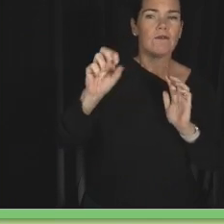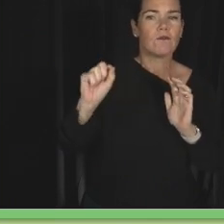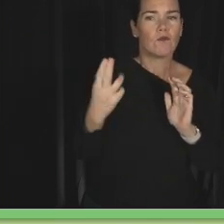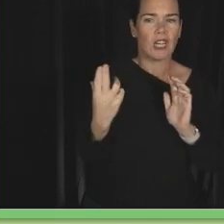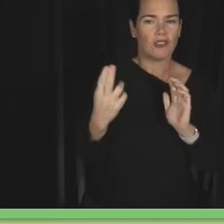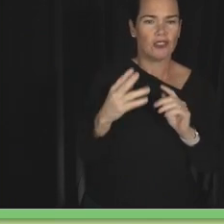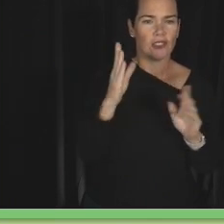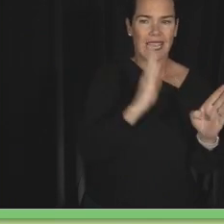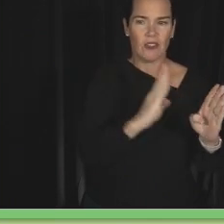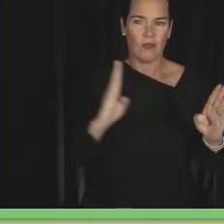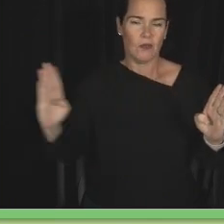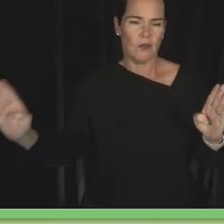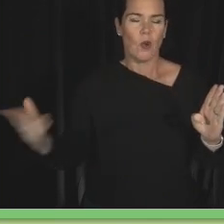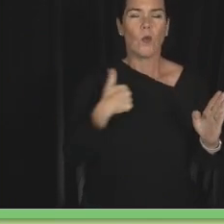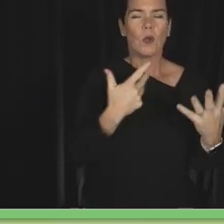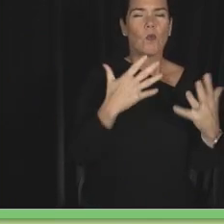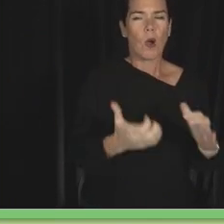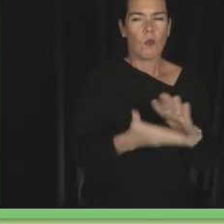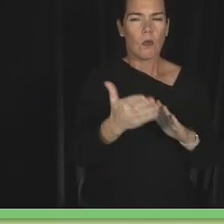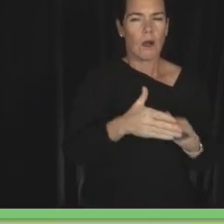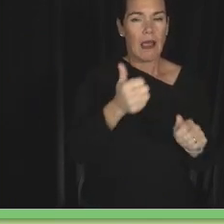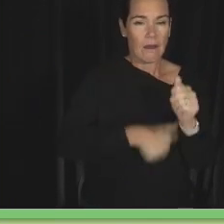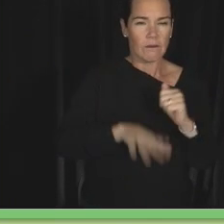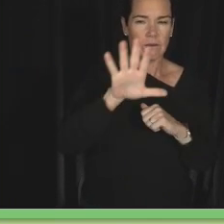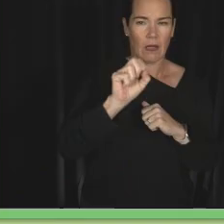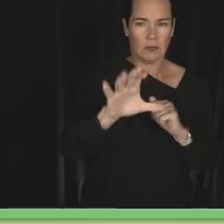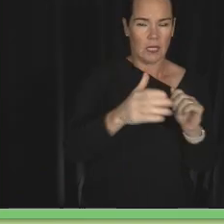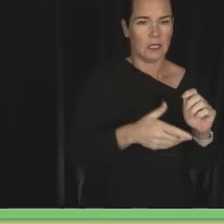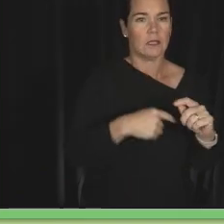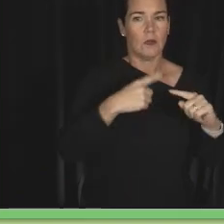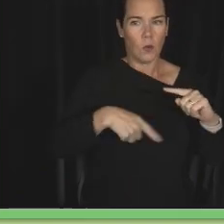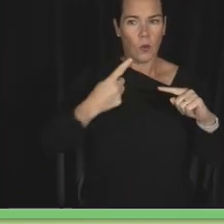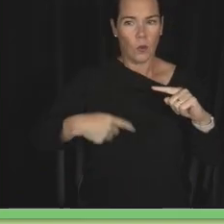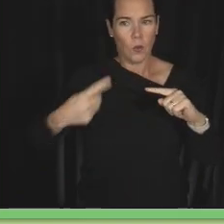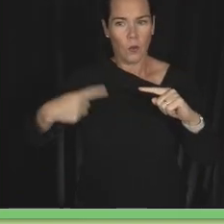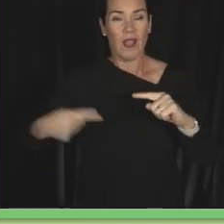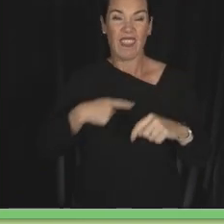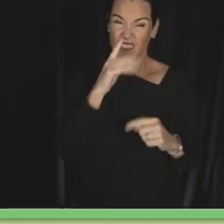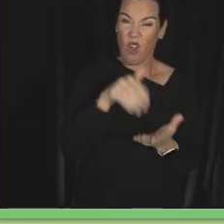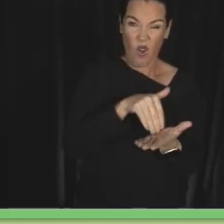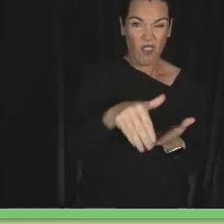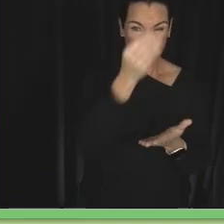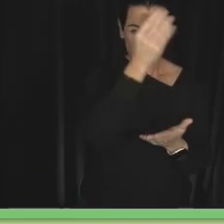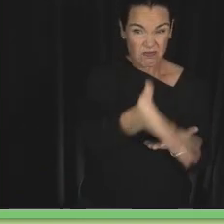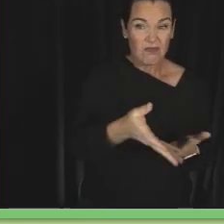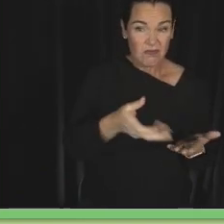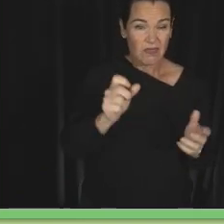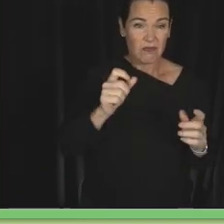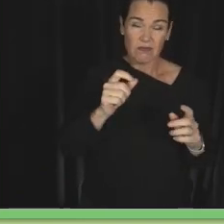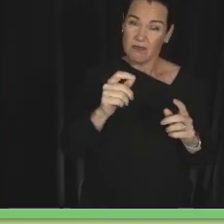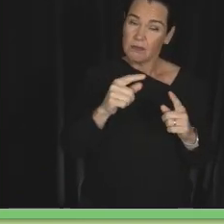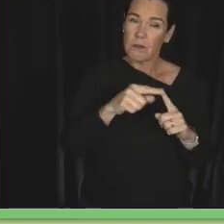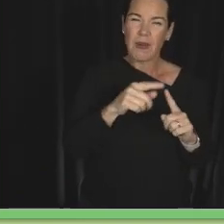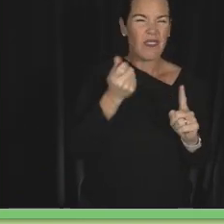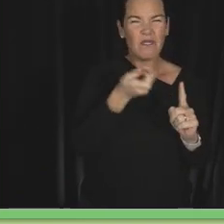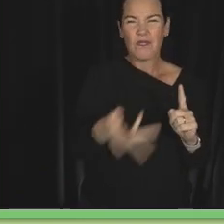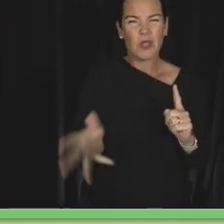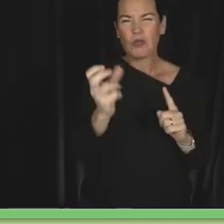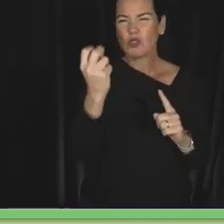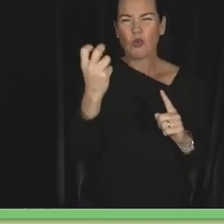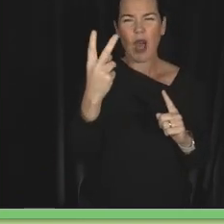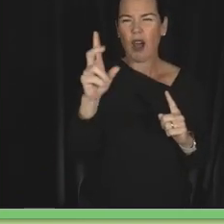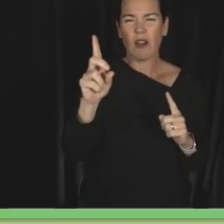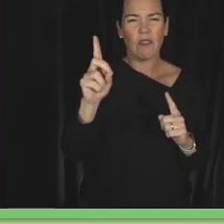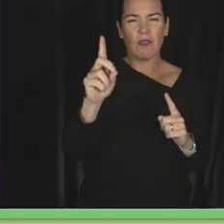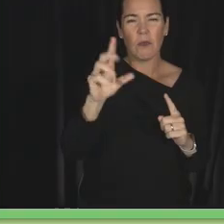stat on every file every 5 seconds. And that's frequent, But if we only have a few dozen pods per node, it's never